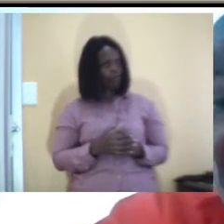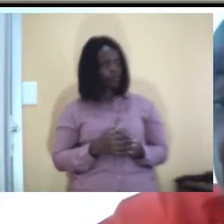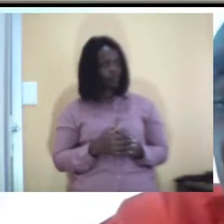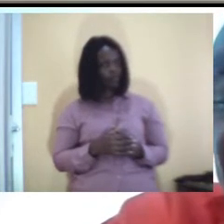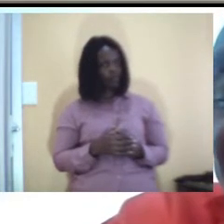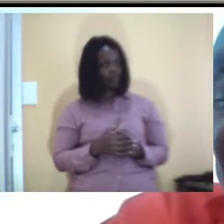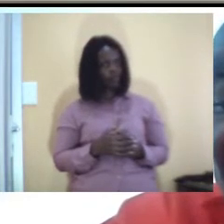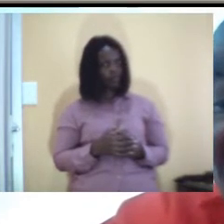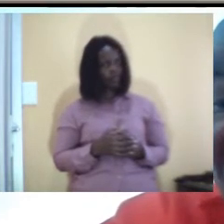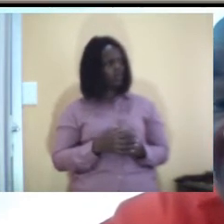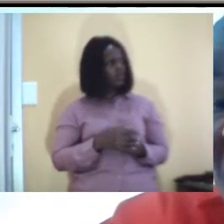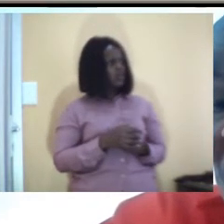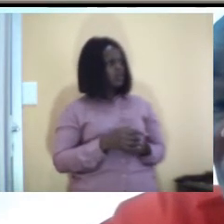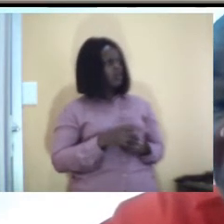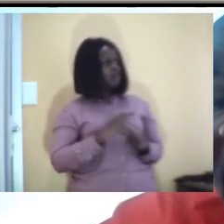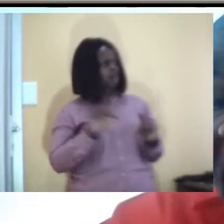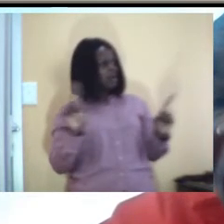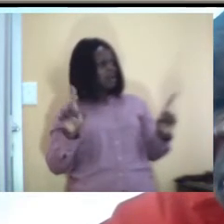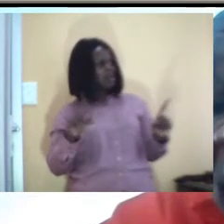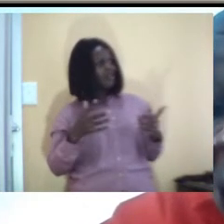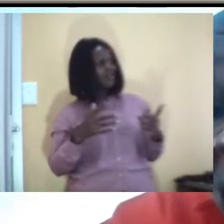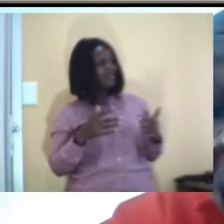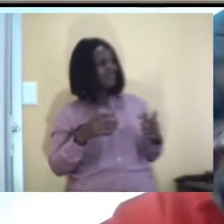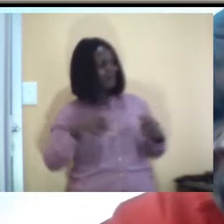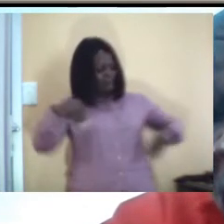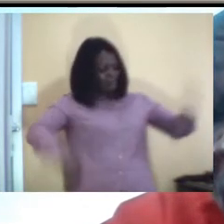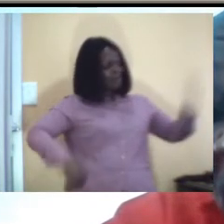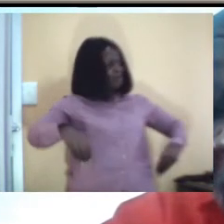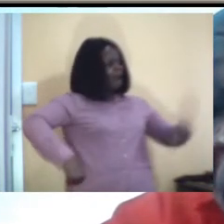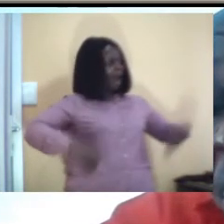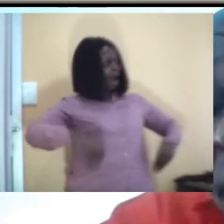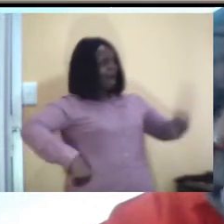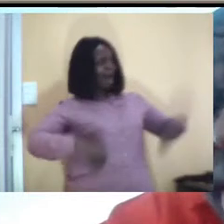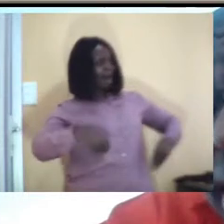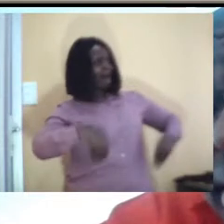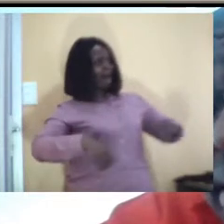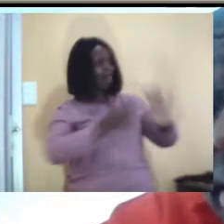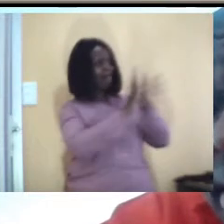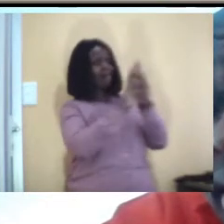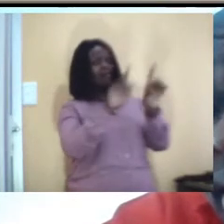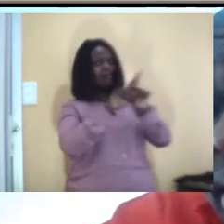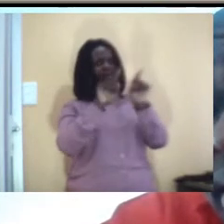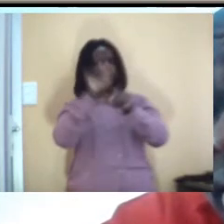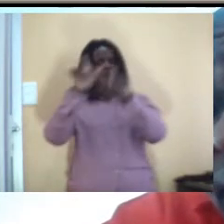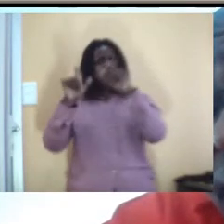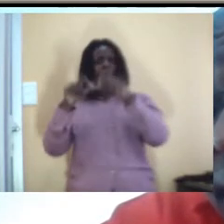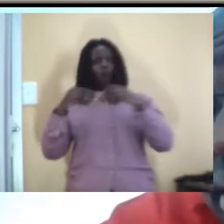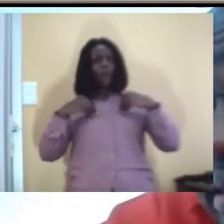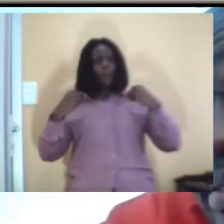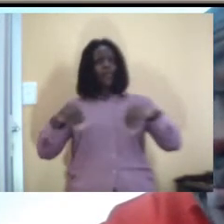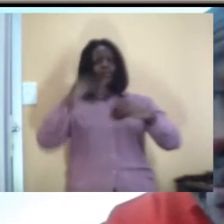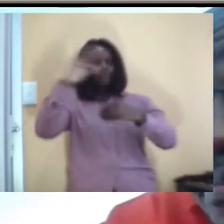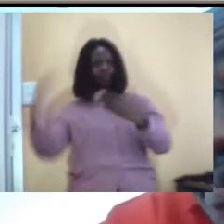auditing scandals, who have made the sector into a clumsy, tender premiers